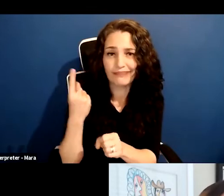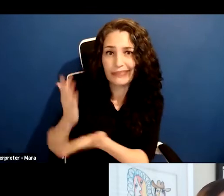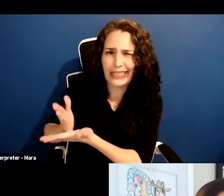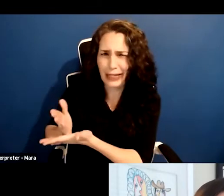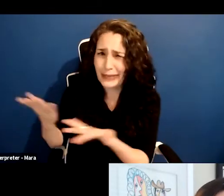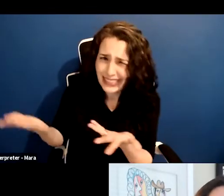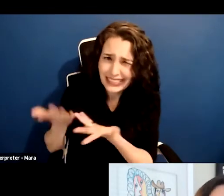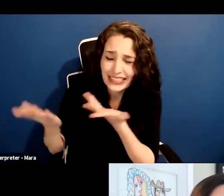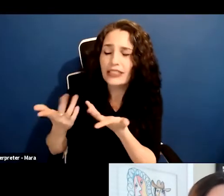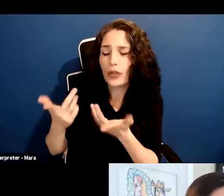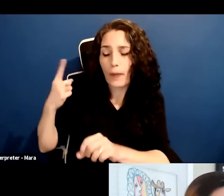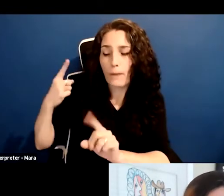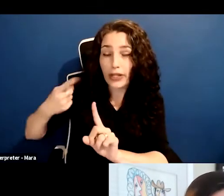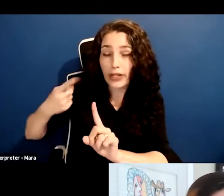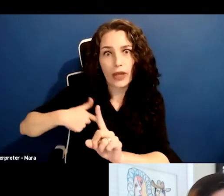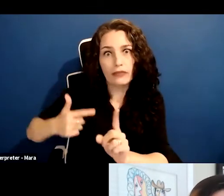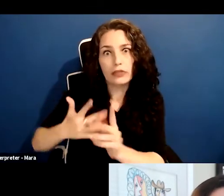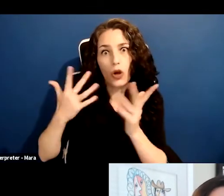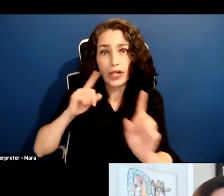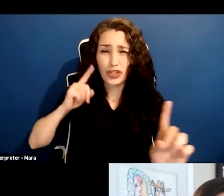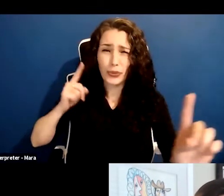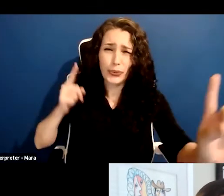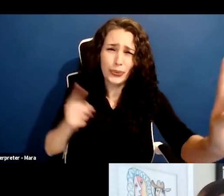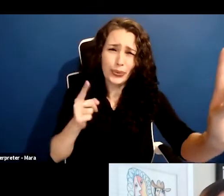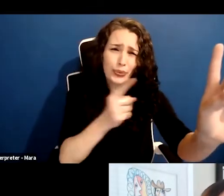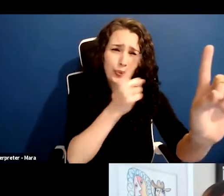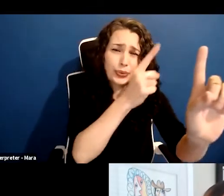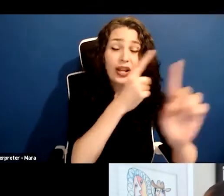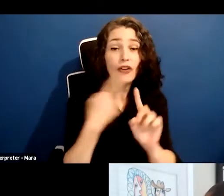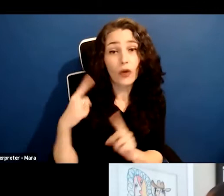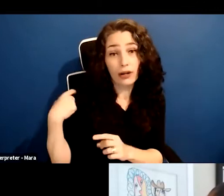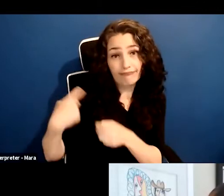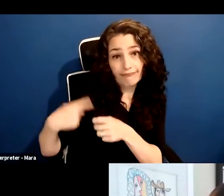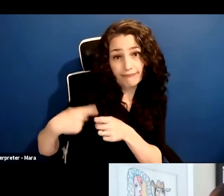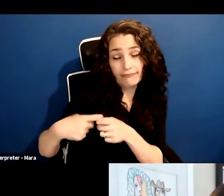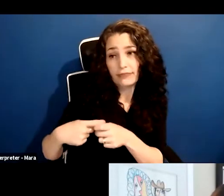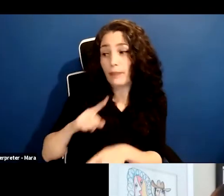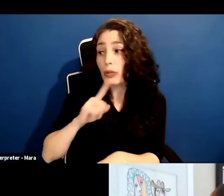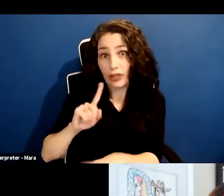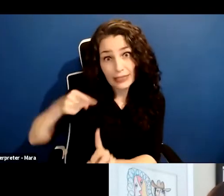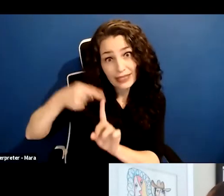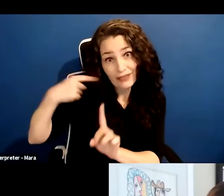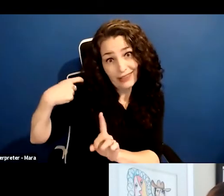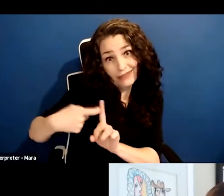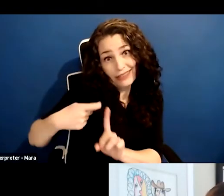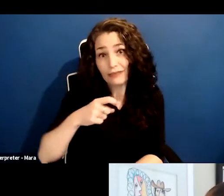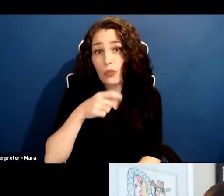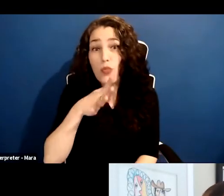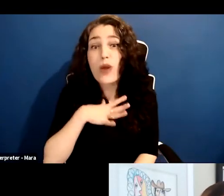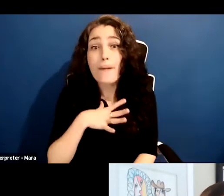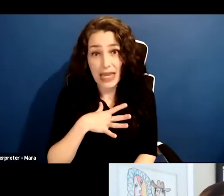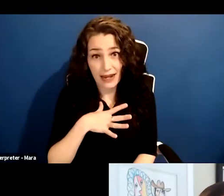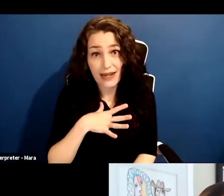have a long way to go, not just for overall Hispanic representation, but in particular for Latinas. Hispanic women are